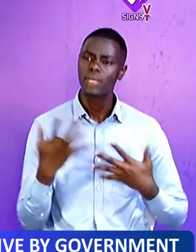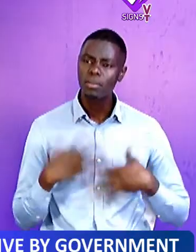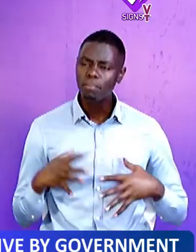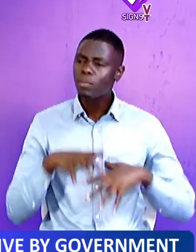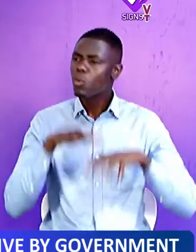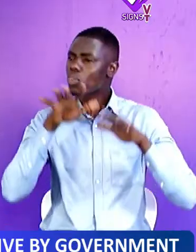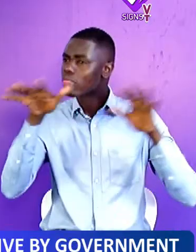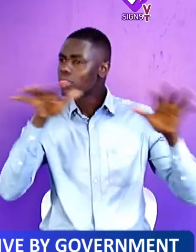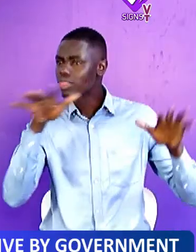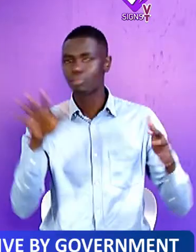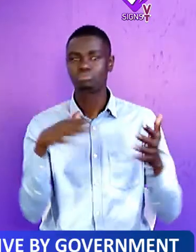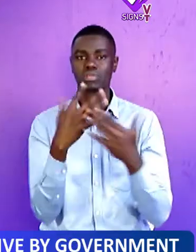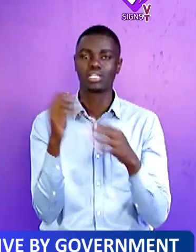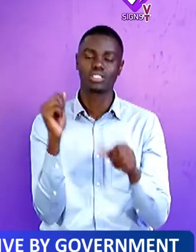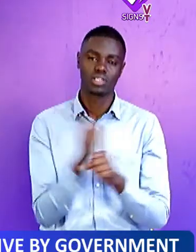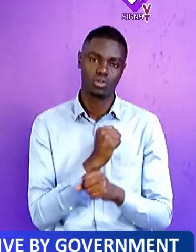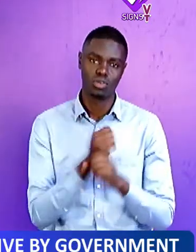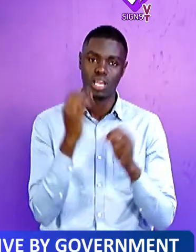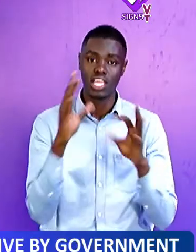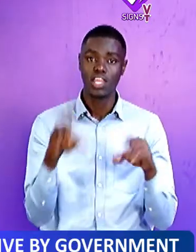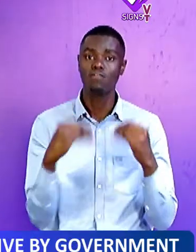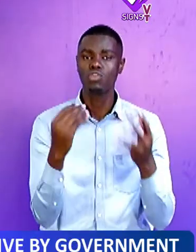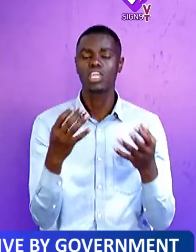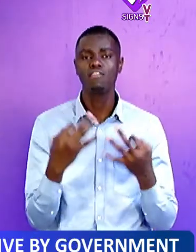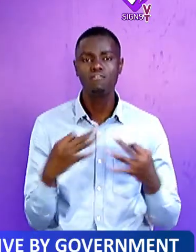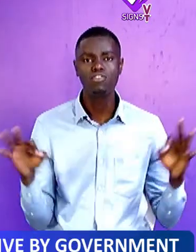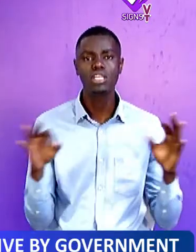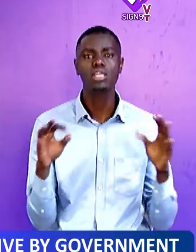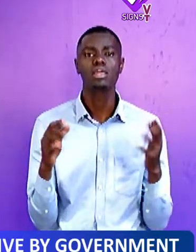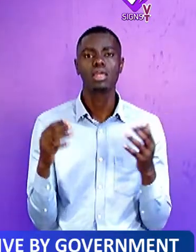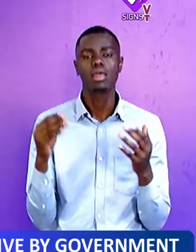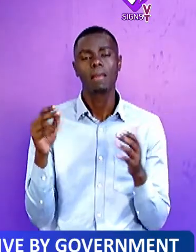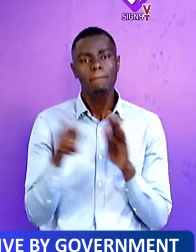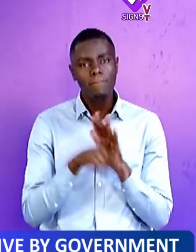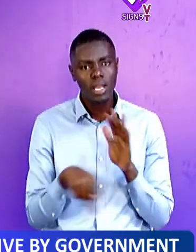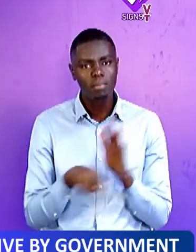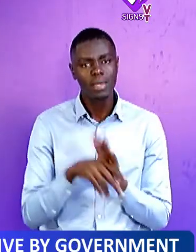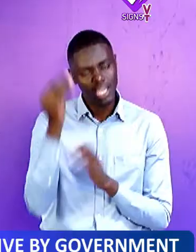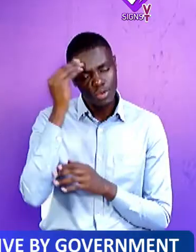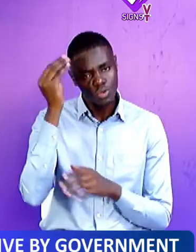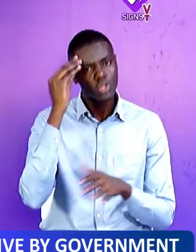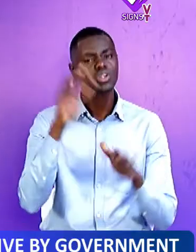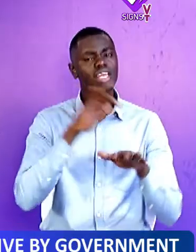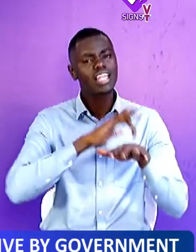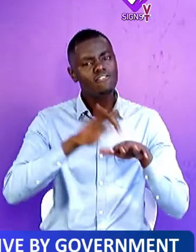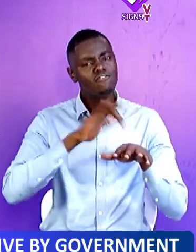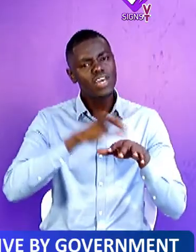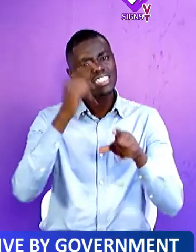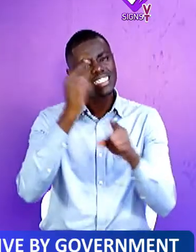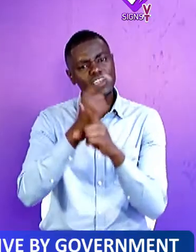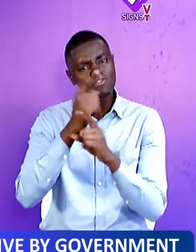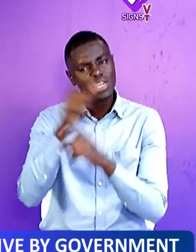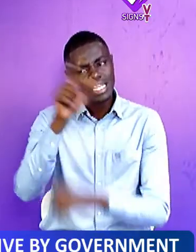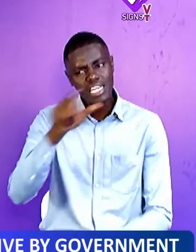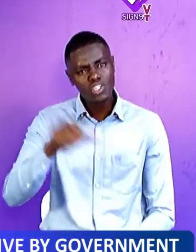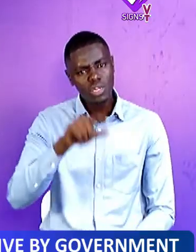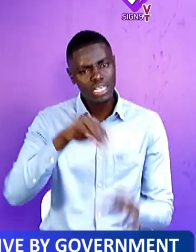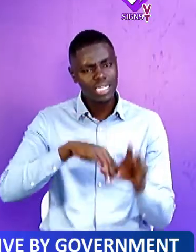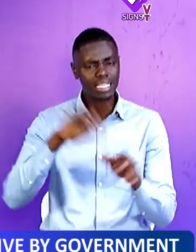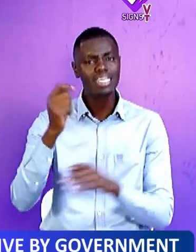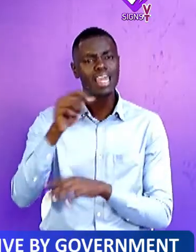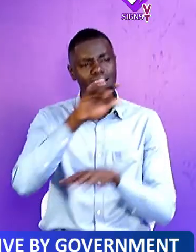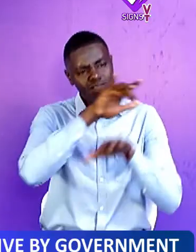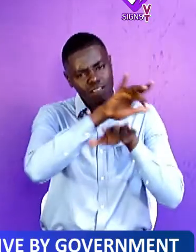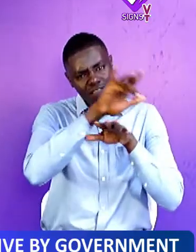reached. But if you offer free primary education, it touches every region in Kenya.